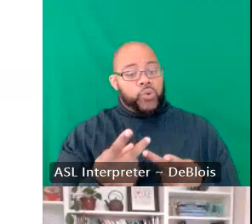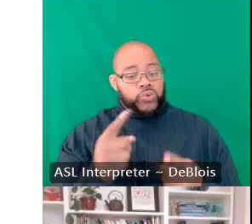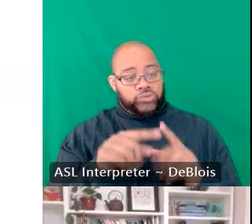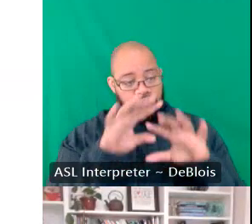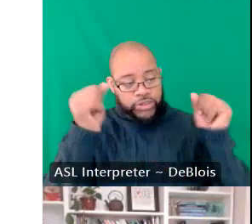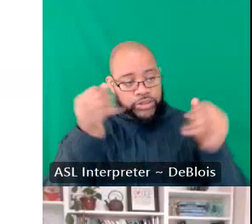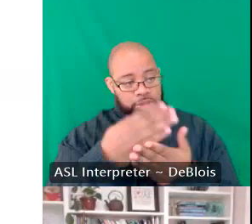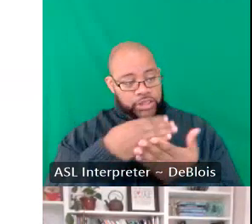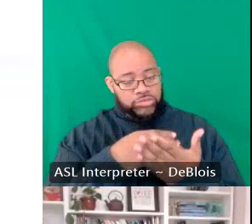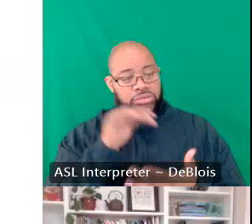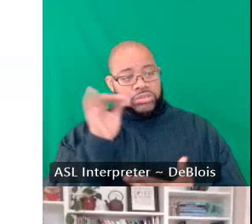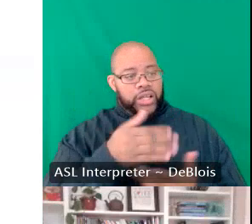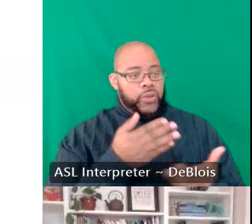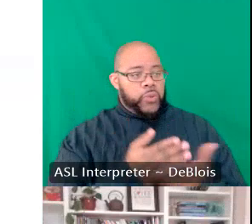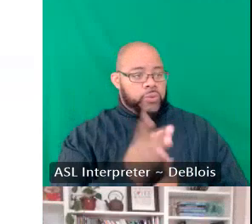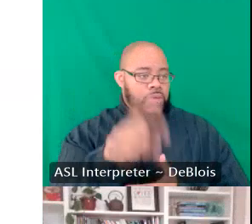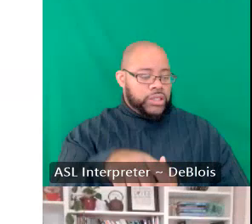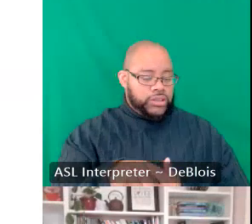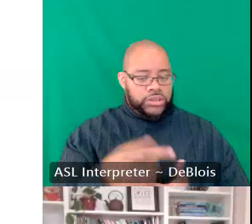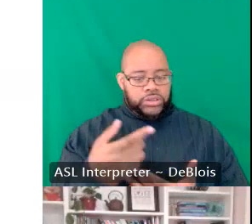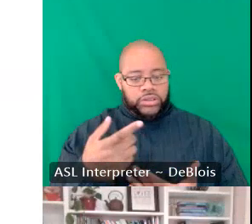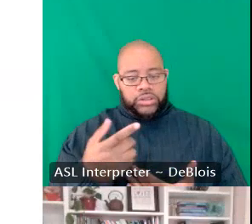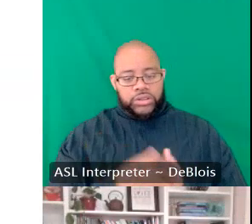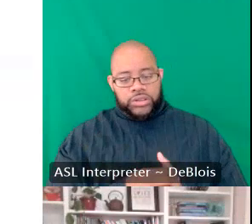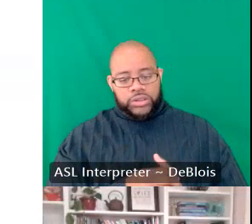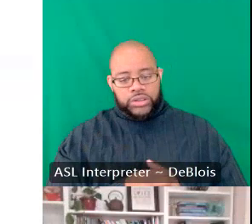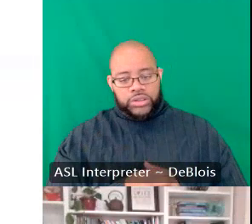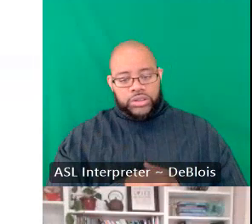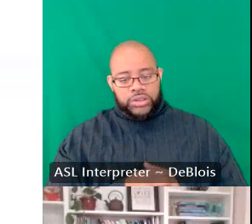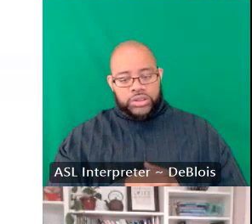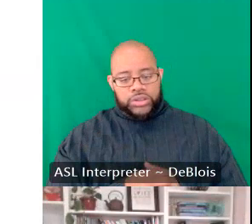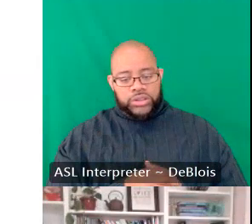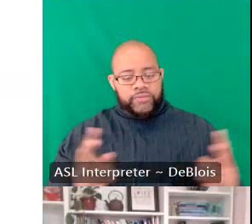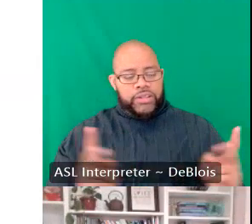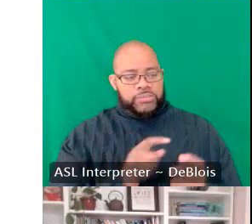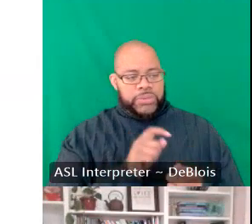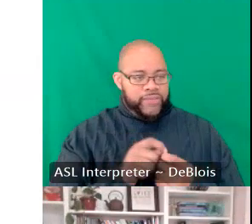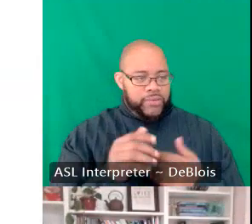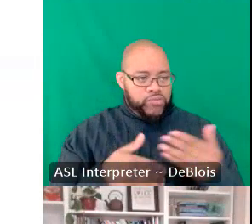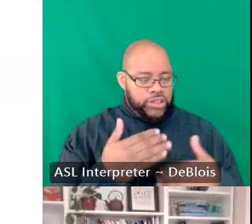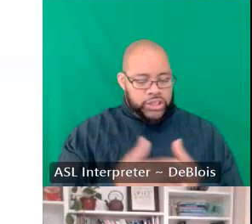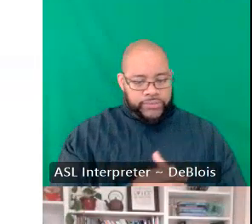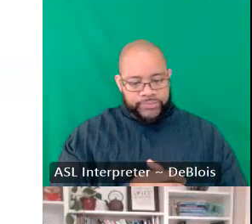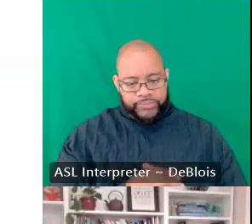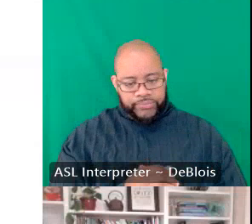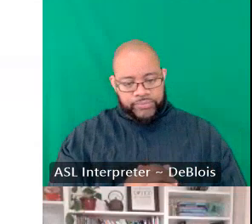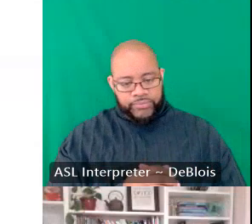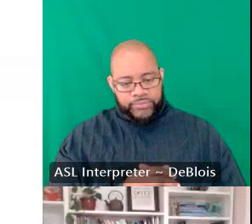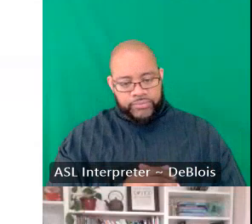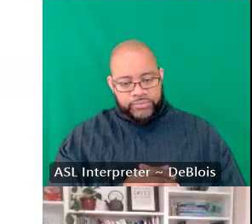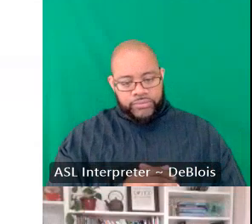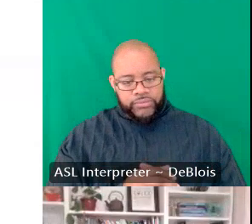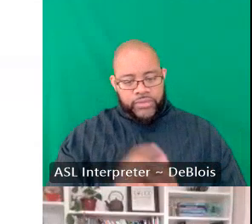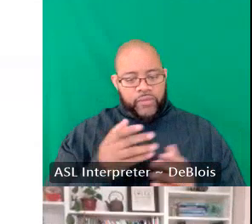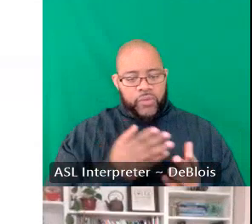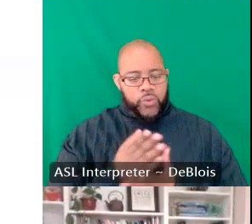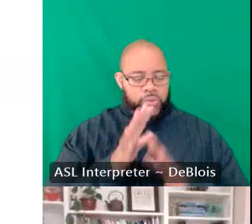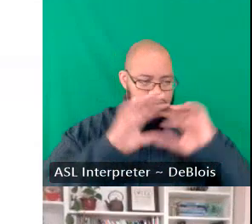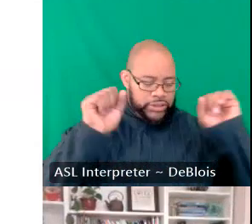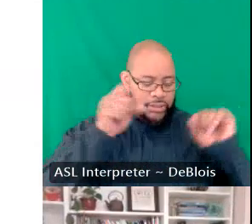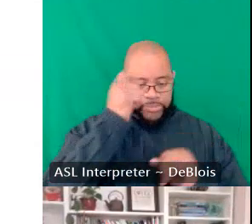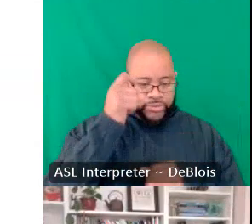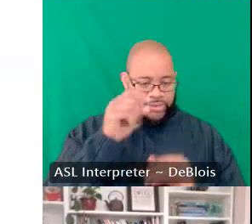budget, that has to go through a very particular process. And it has to go through the president because